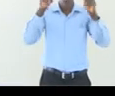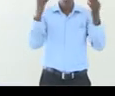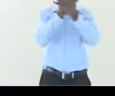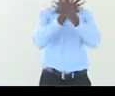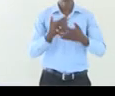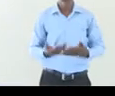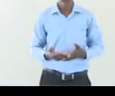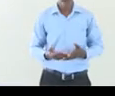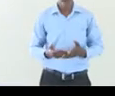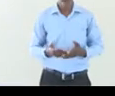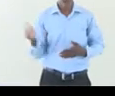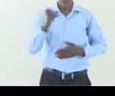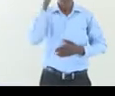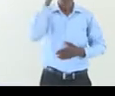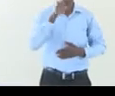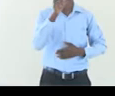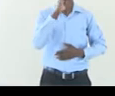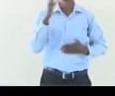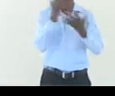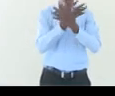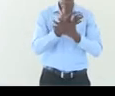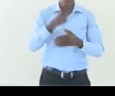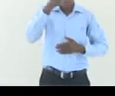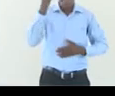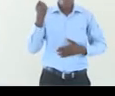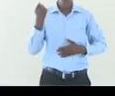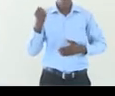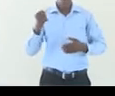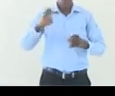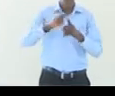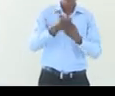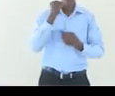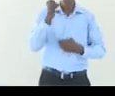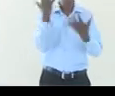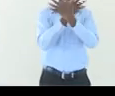when light is plenty in one direction, it casts shadow in the other direction.